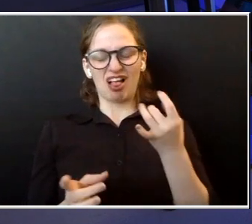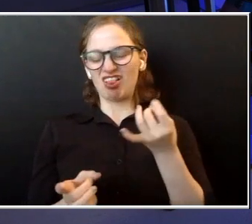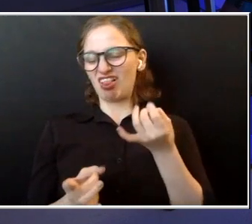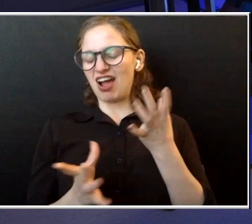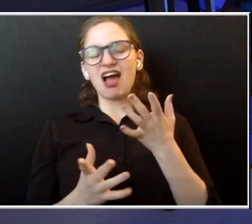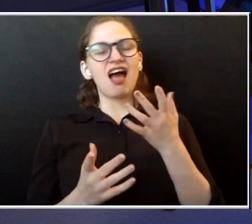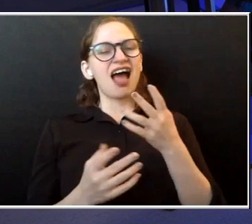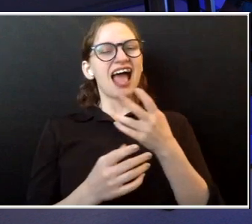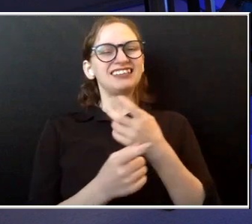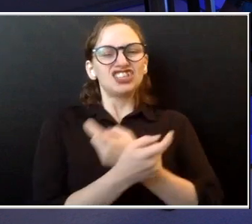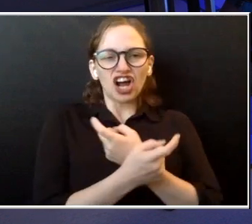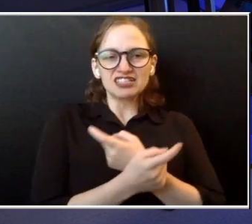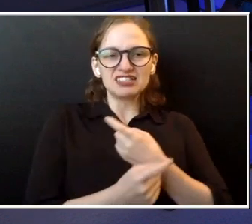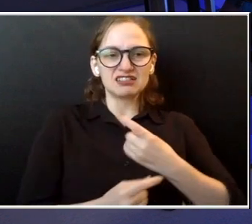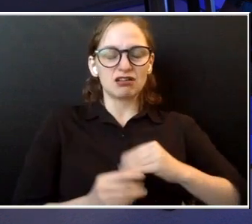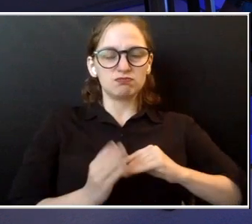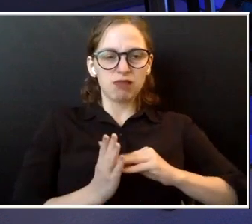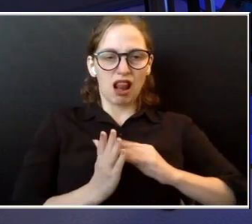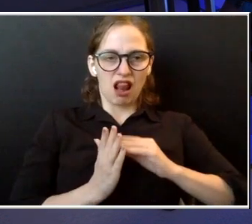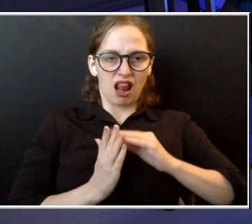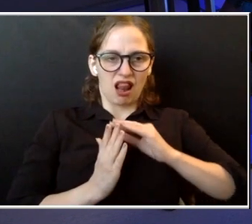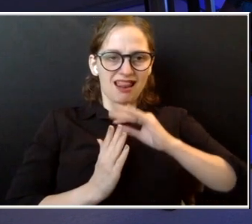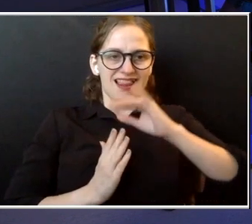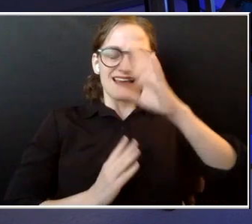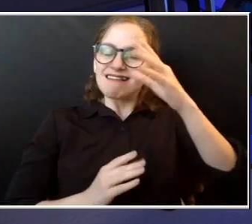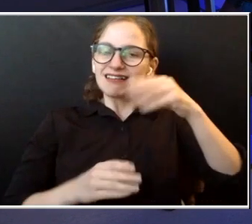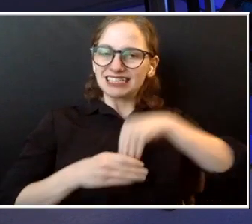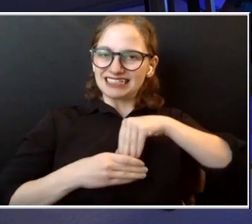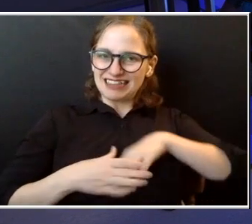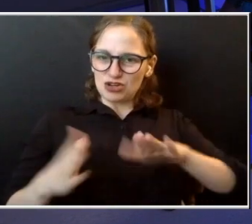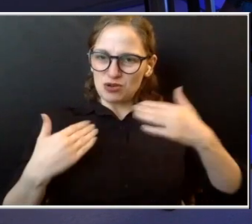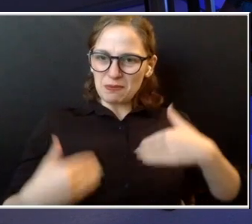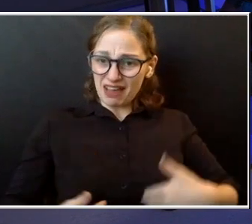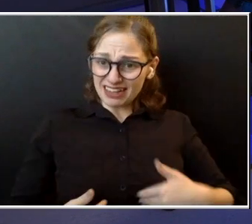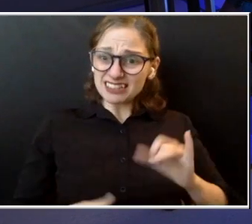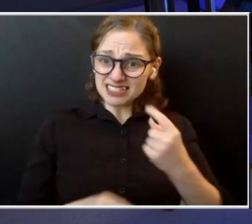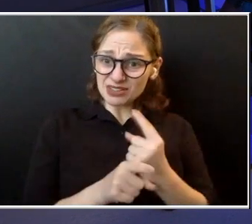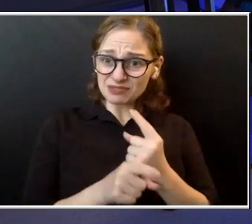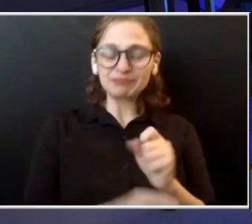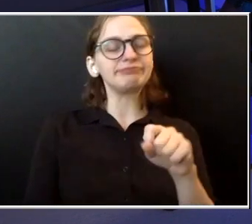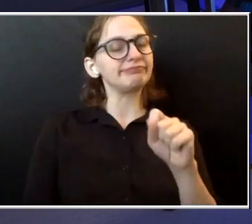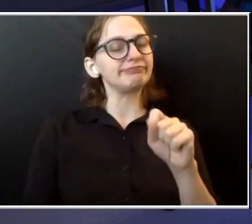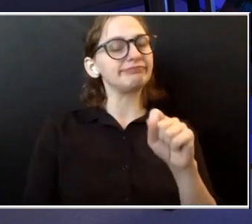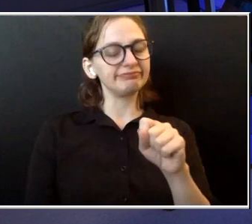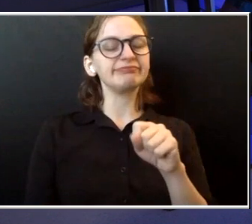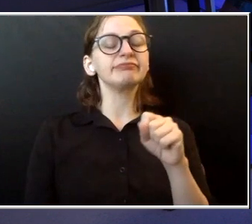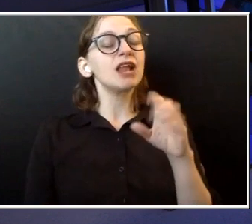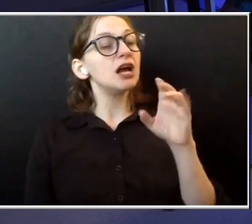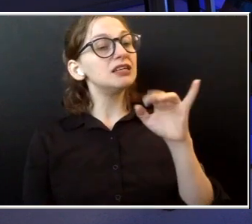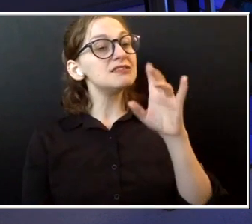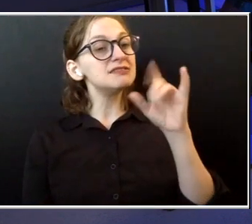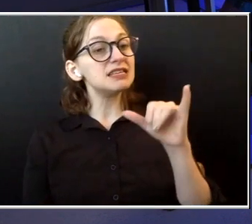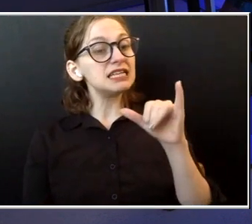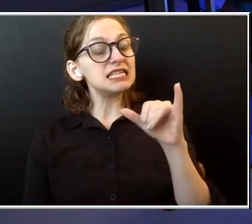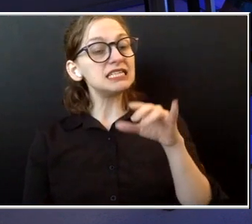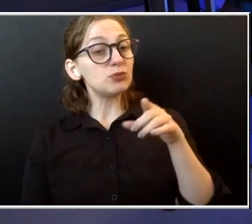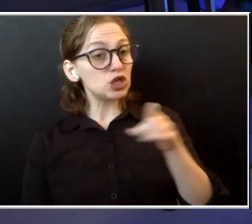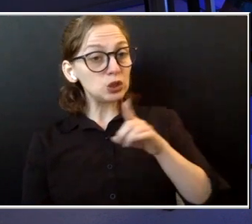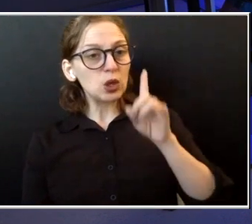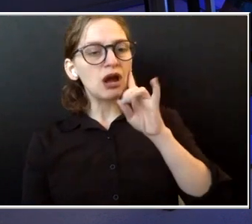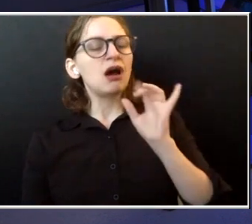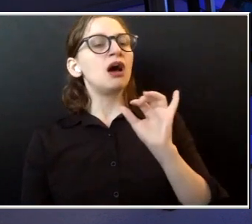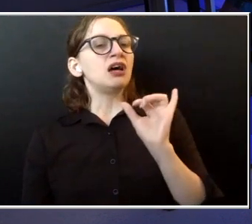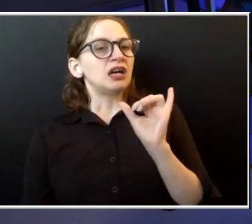time. Yep. Is that fair? It is. It is. Cindy, when you heard about your uncle's condition and you knew that it had